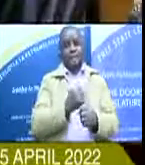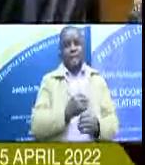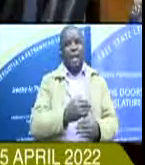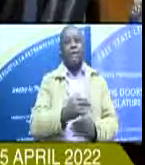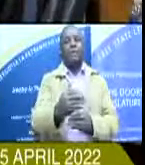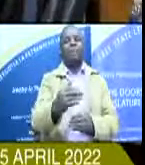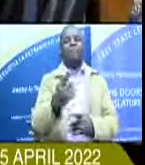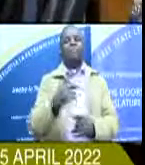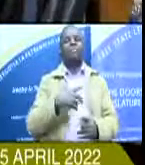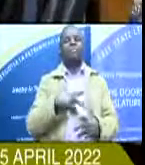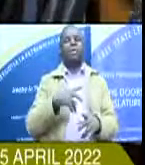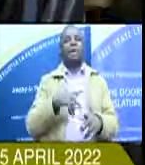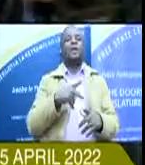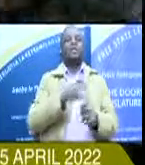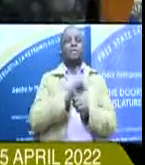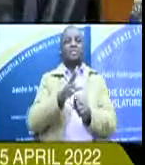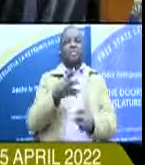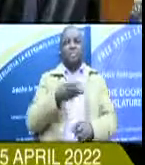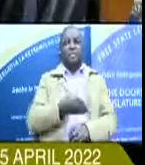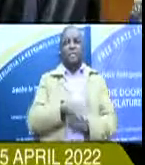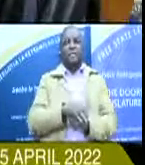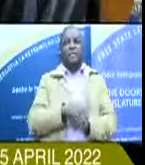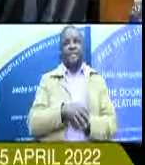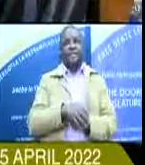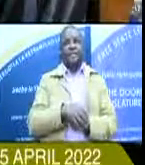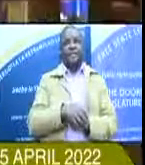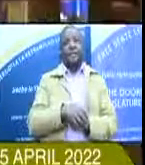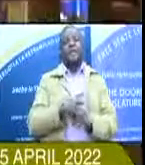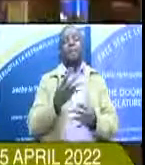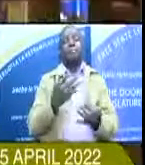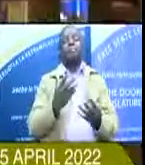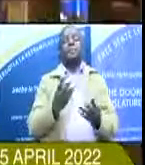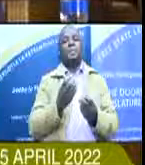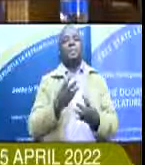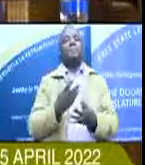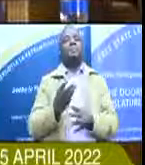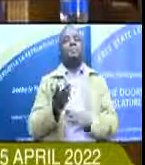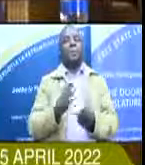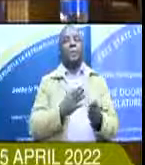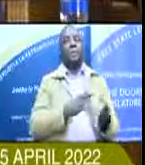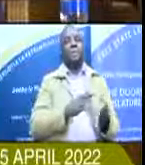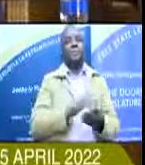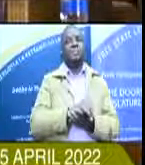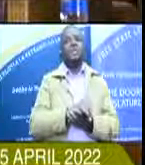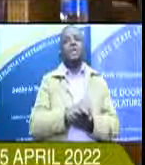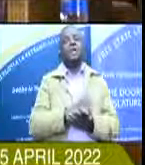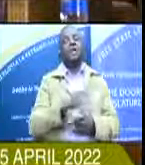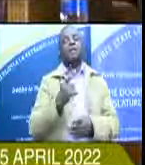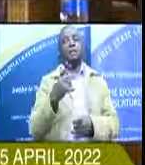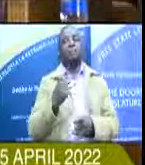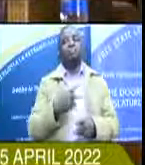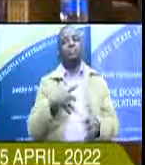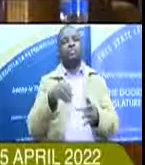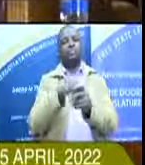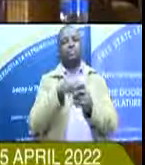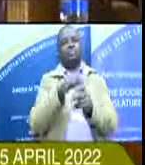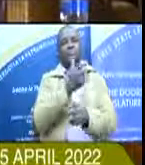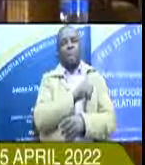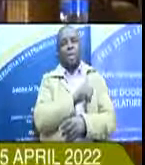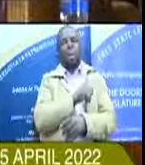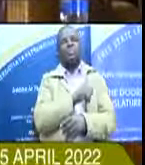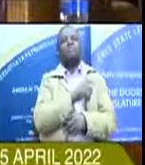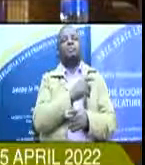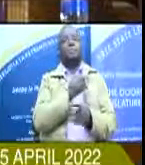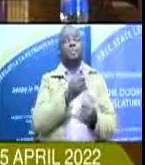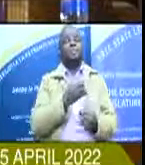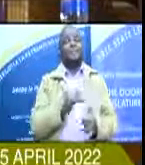highly dynamic COVID-19 global pandemic. We have lost our loved ones. We have also seen others being hospitalized with severe